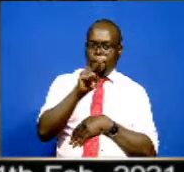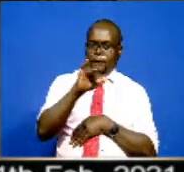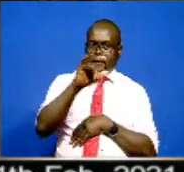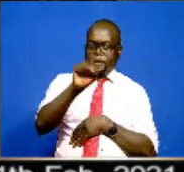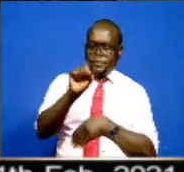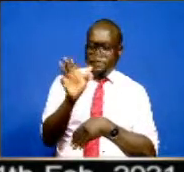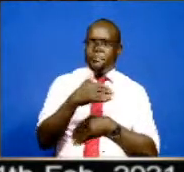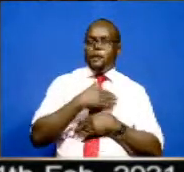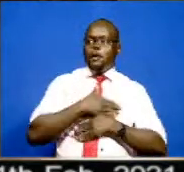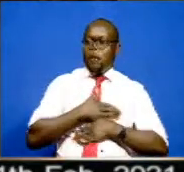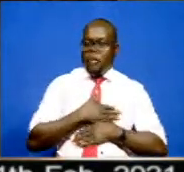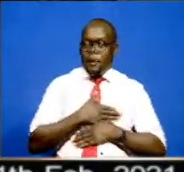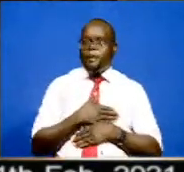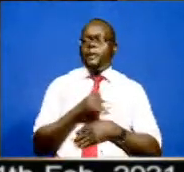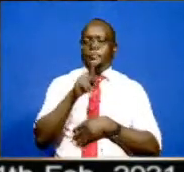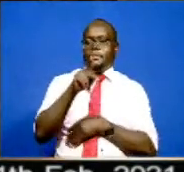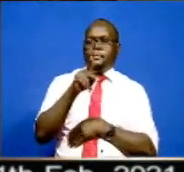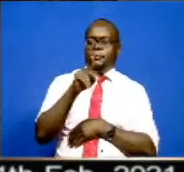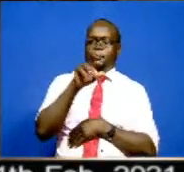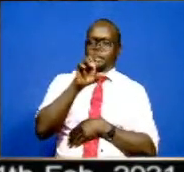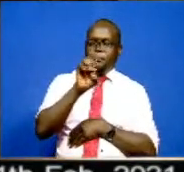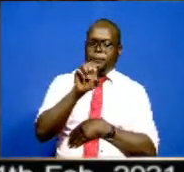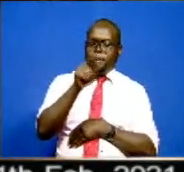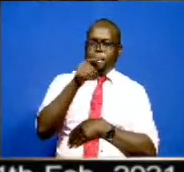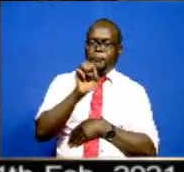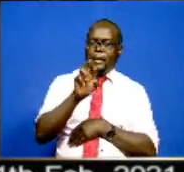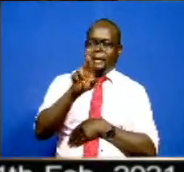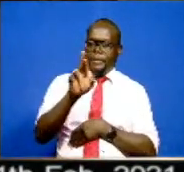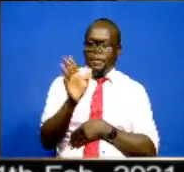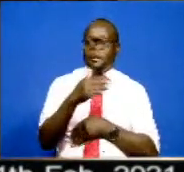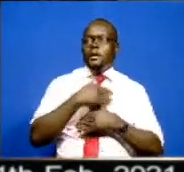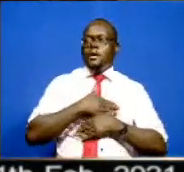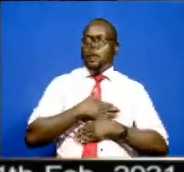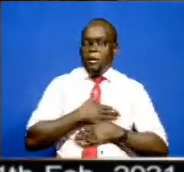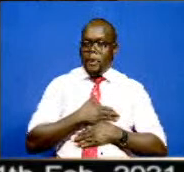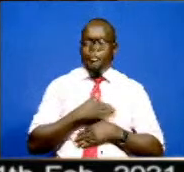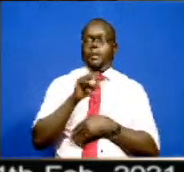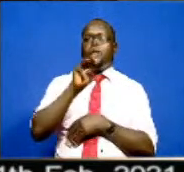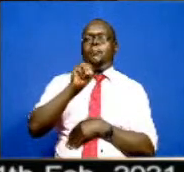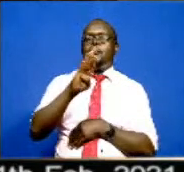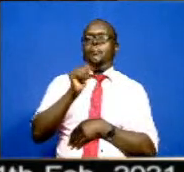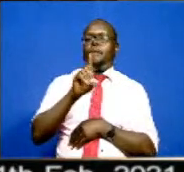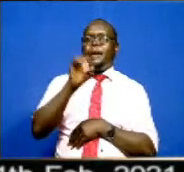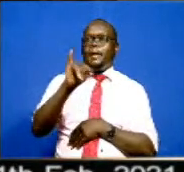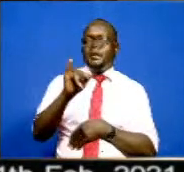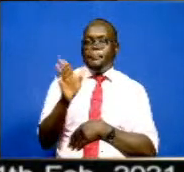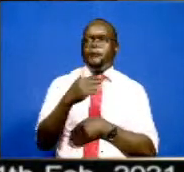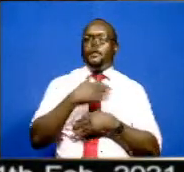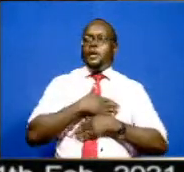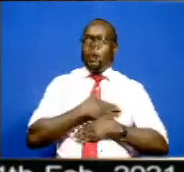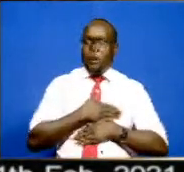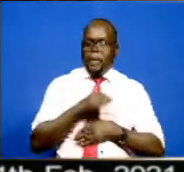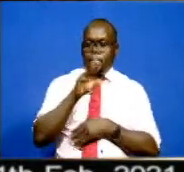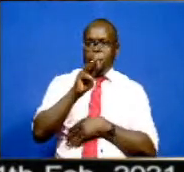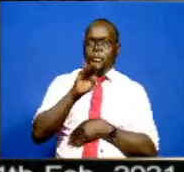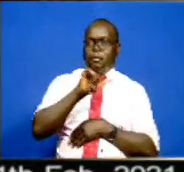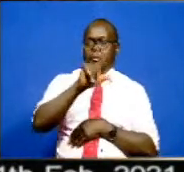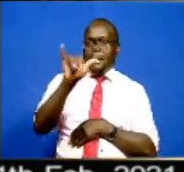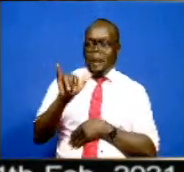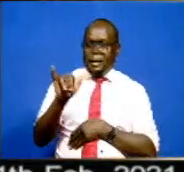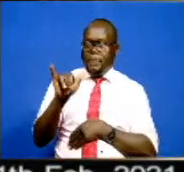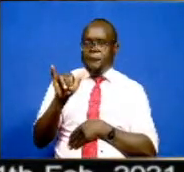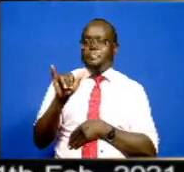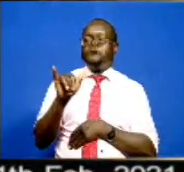Honourable Alfred Kipto Keter MP, the Honourable CPA John Bandi MP, the Honourable Millie